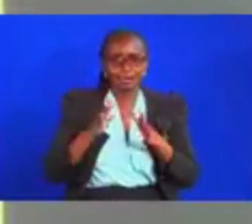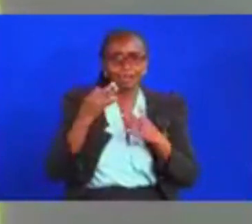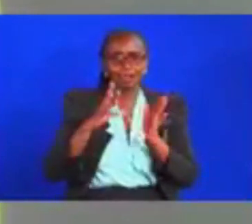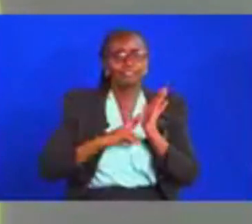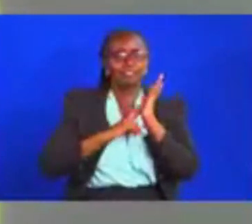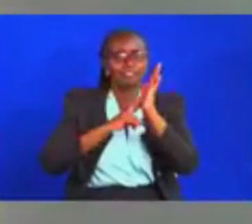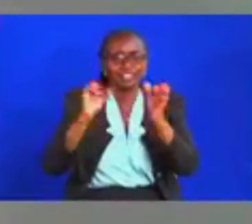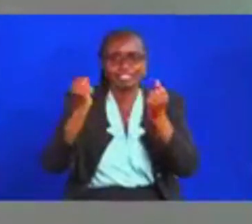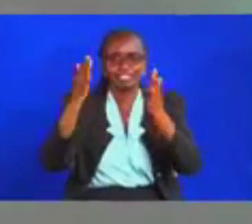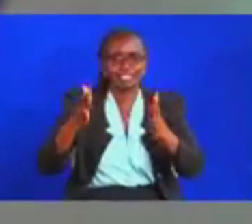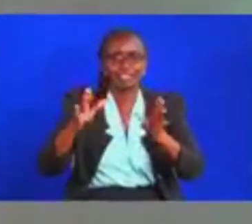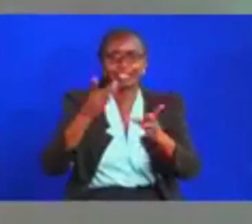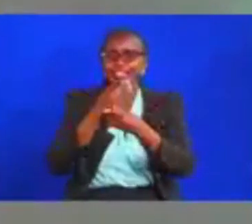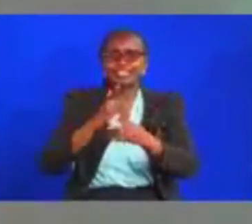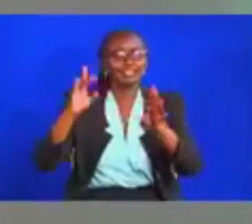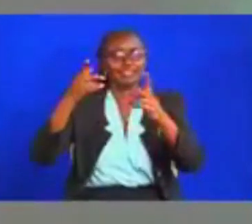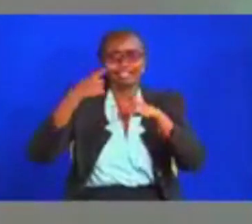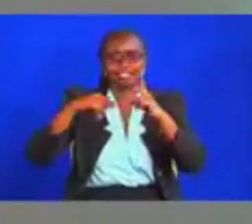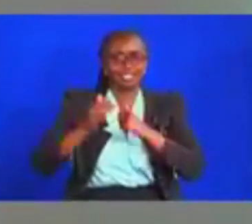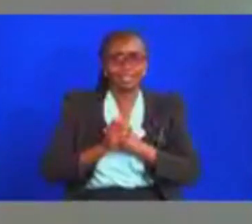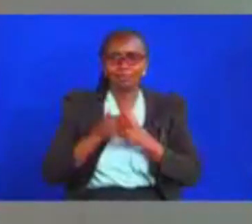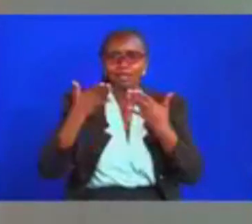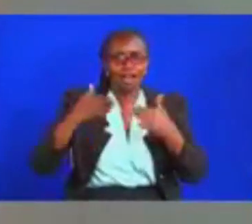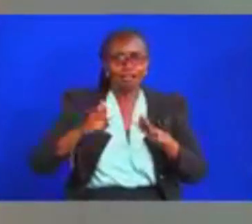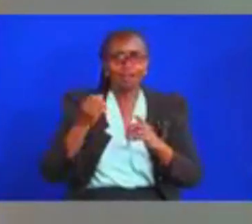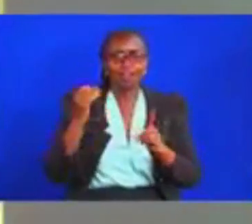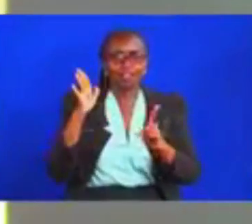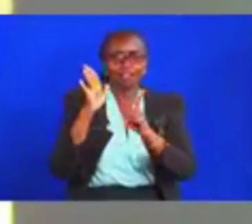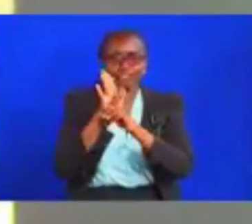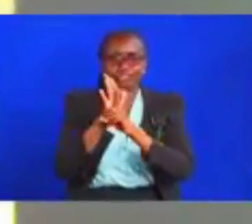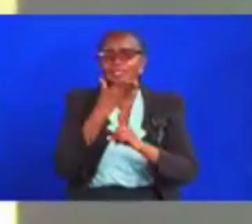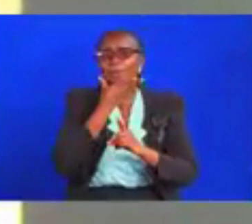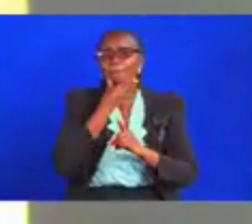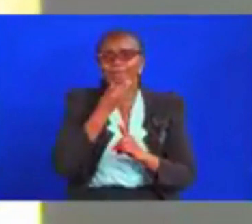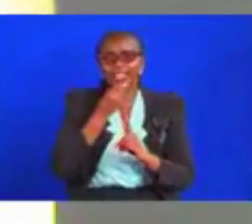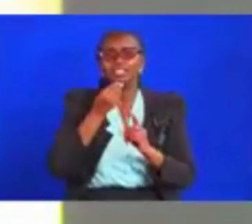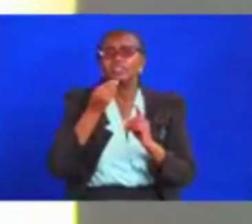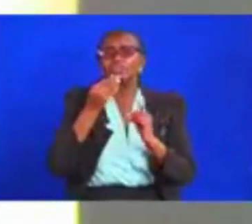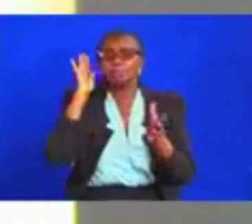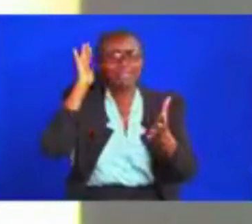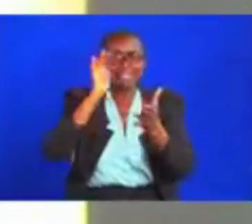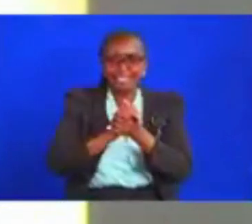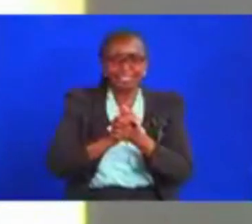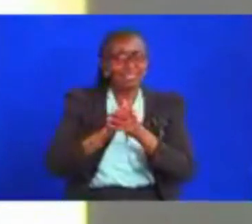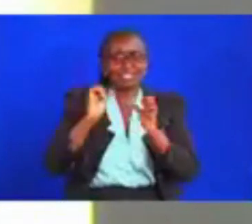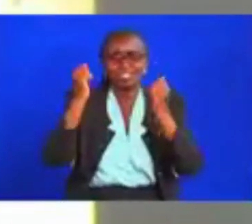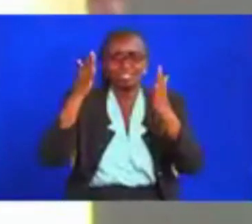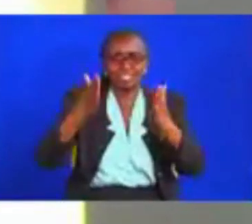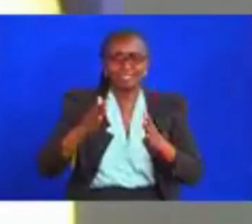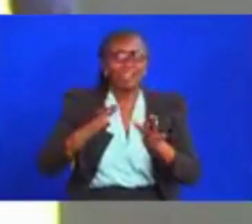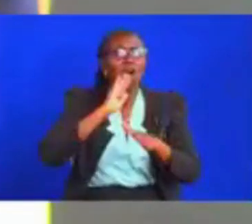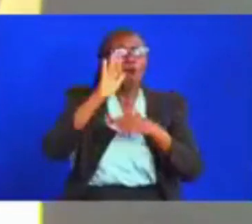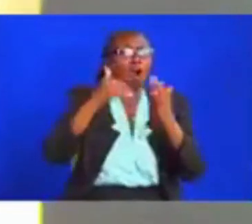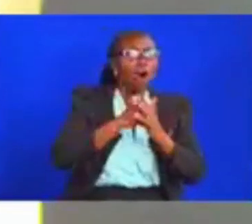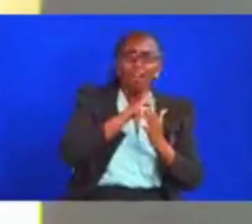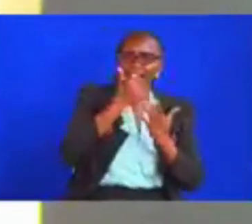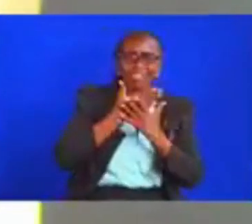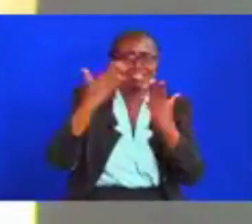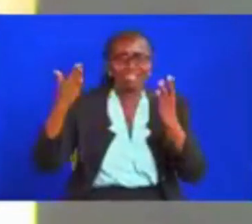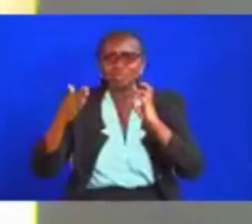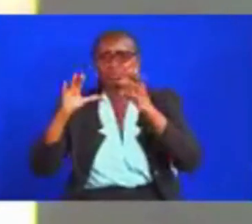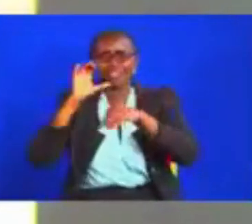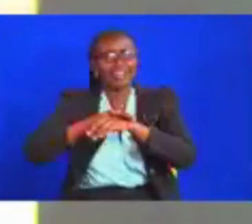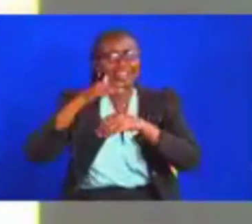Savior. Deliverance came as a way of convincing men to believe in Savior. Every other thing finds its